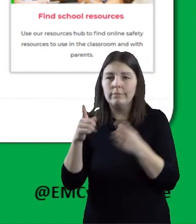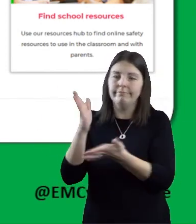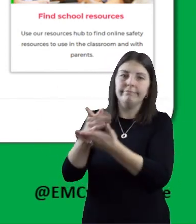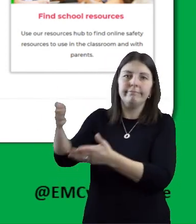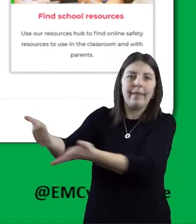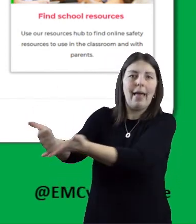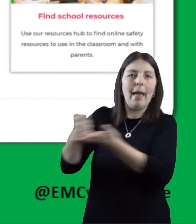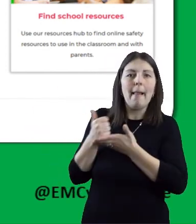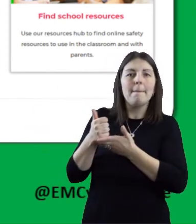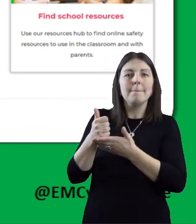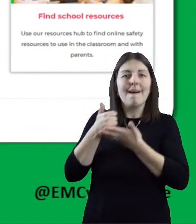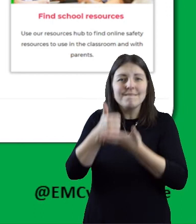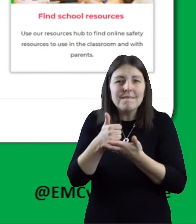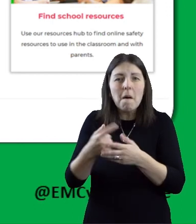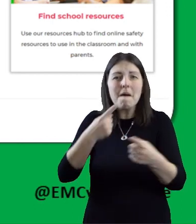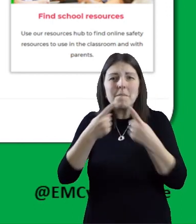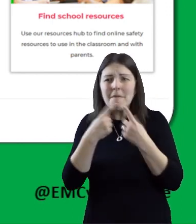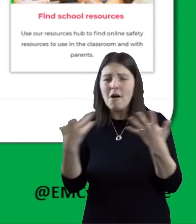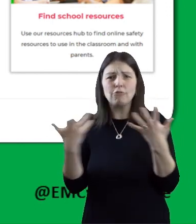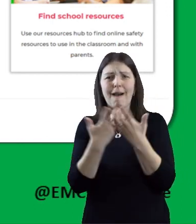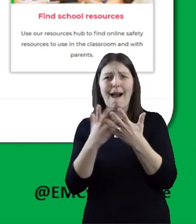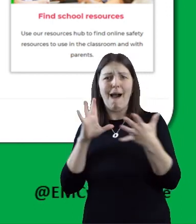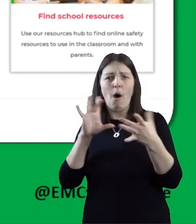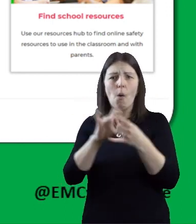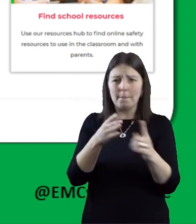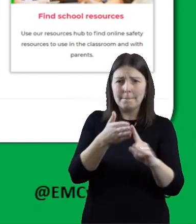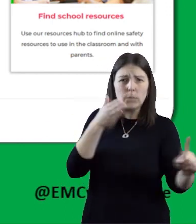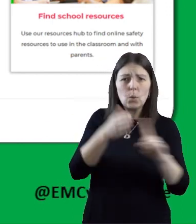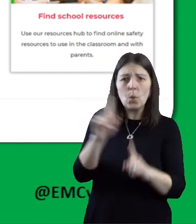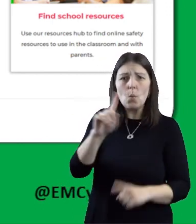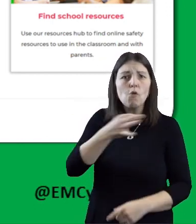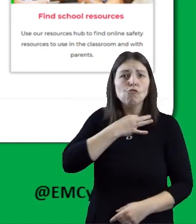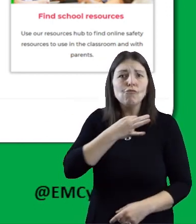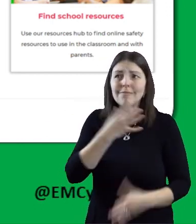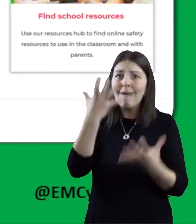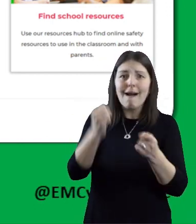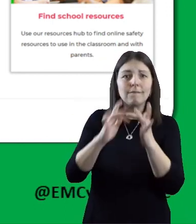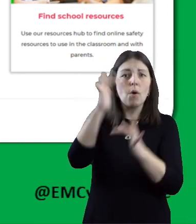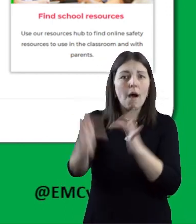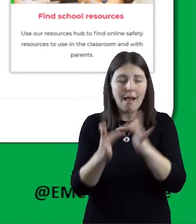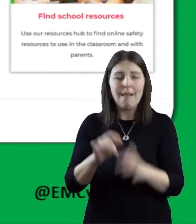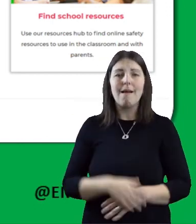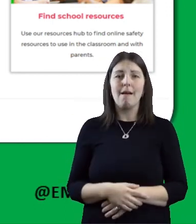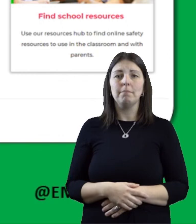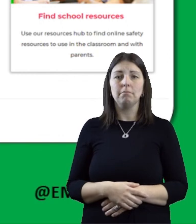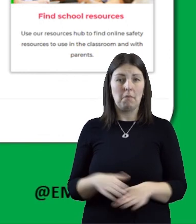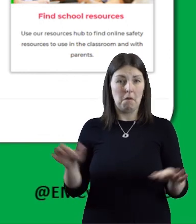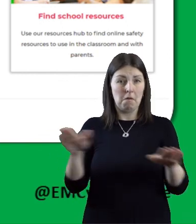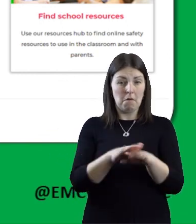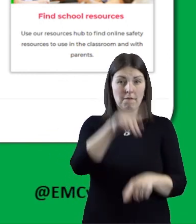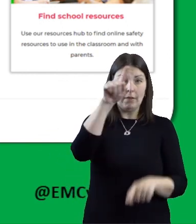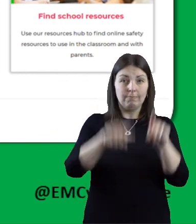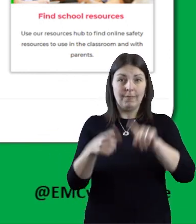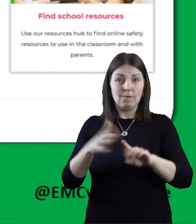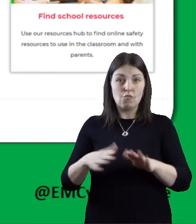information available to help you engage in your child's online life and manage the risks that they may face online. They cover all kinds of